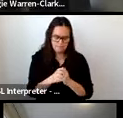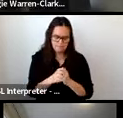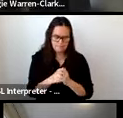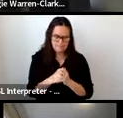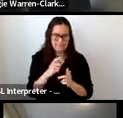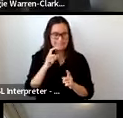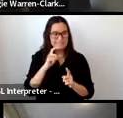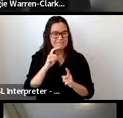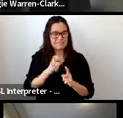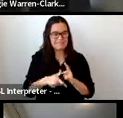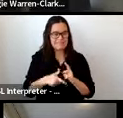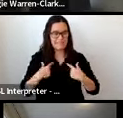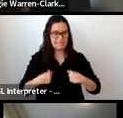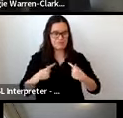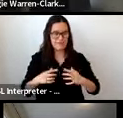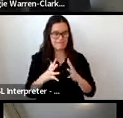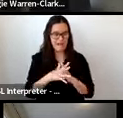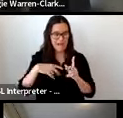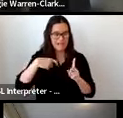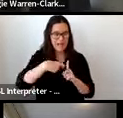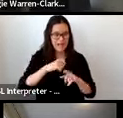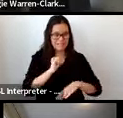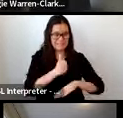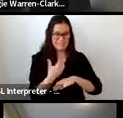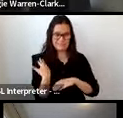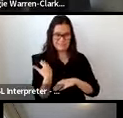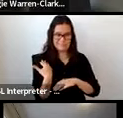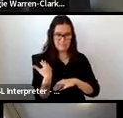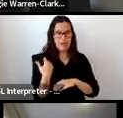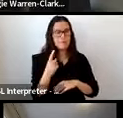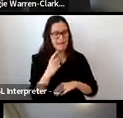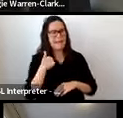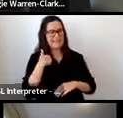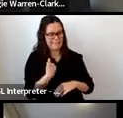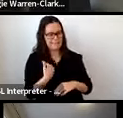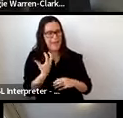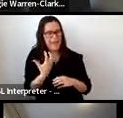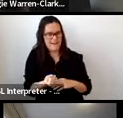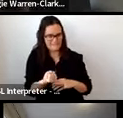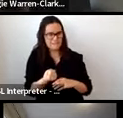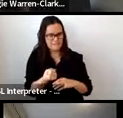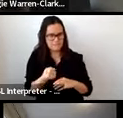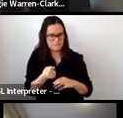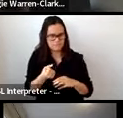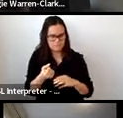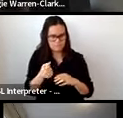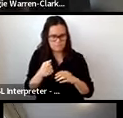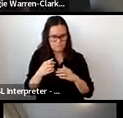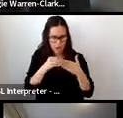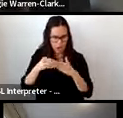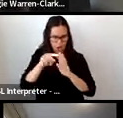ministry, but at some point there needs to be regulations put in place, so there are specific guidelines.